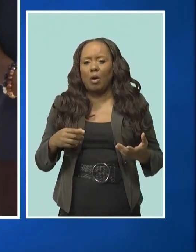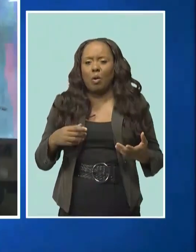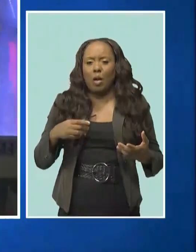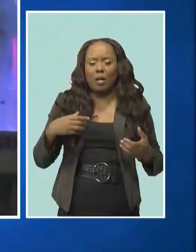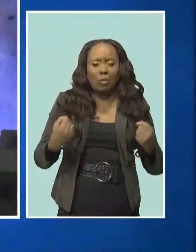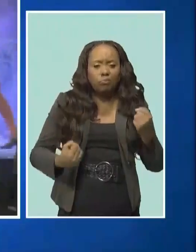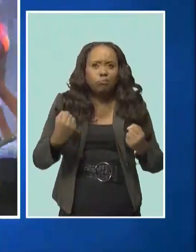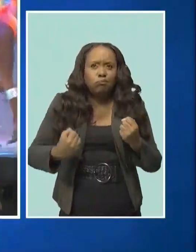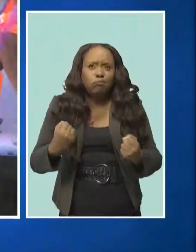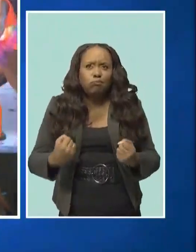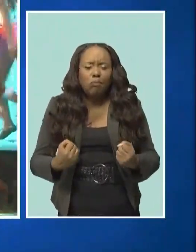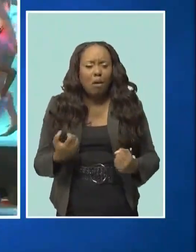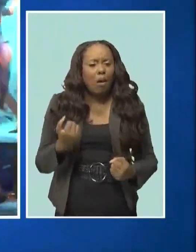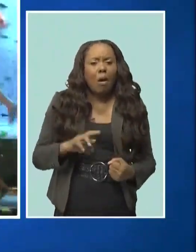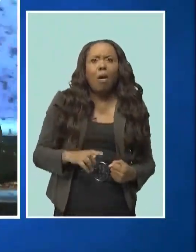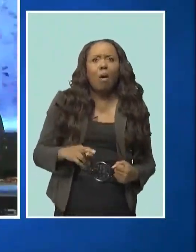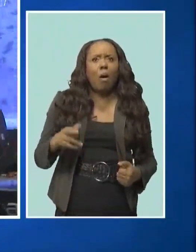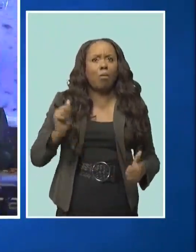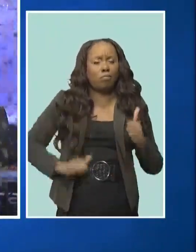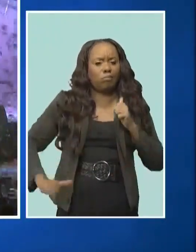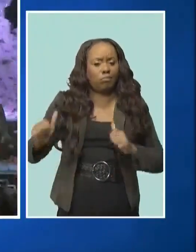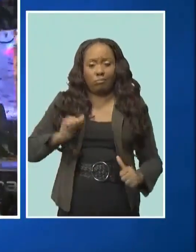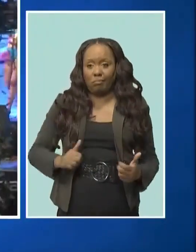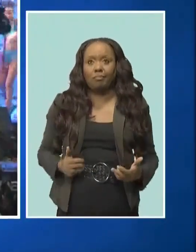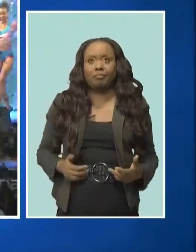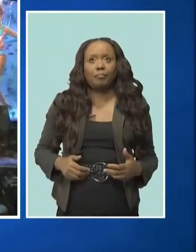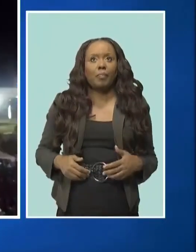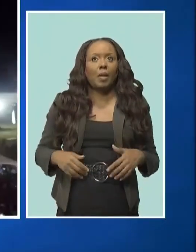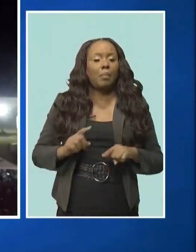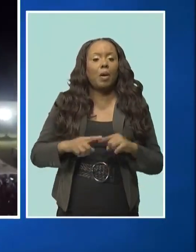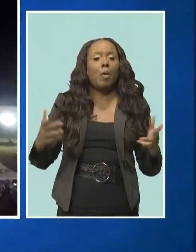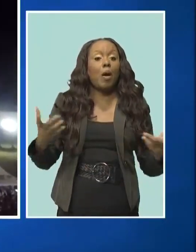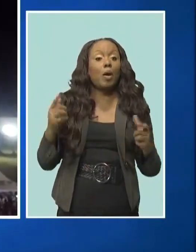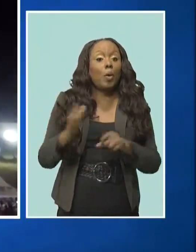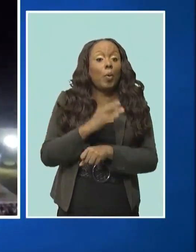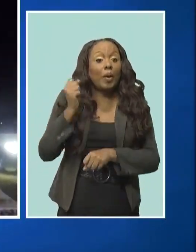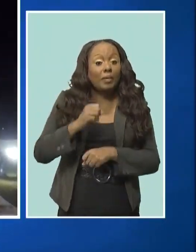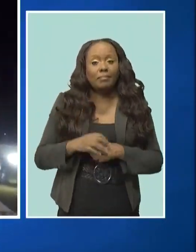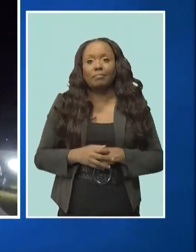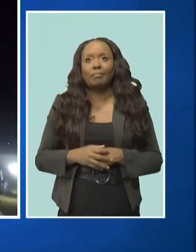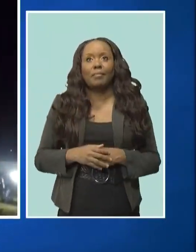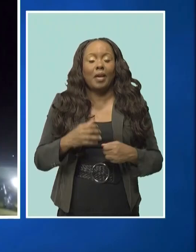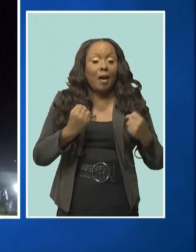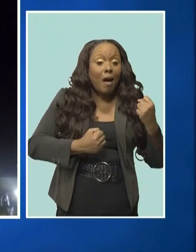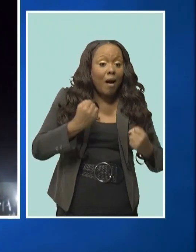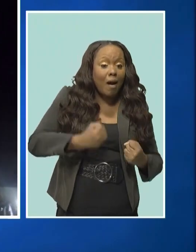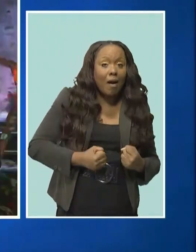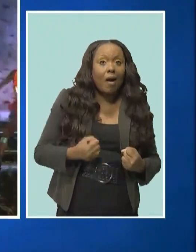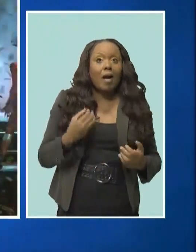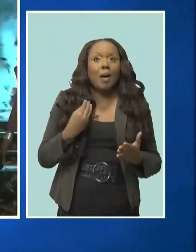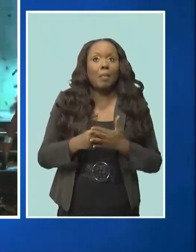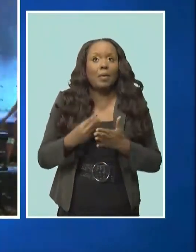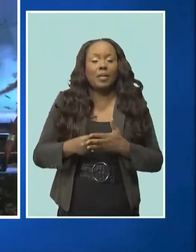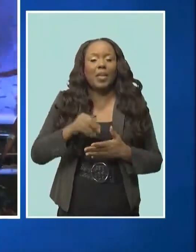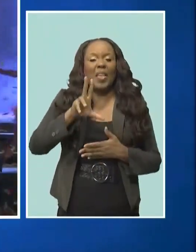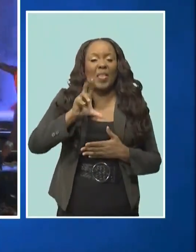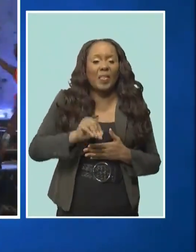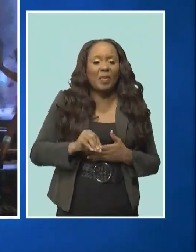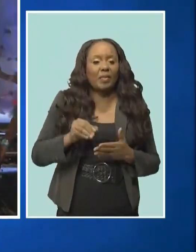vibe. And what's at stake in this competition? A car and monetary prizes ranging from $30,000